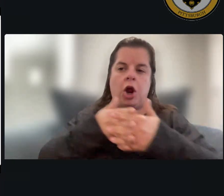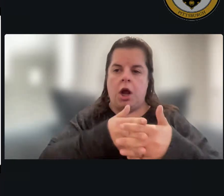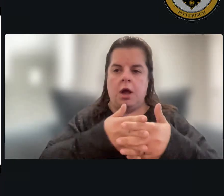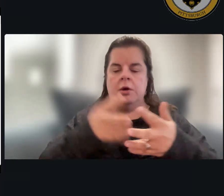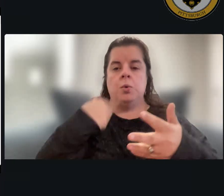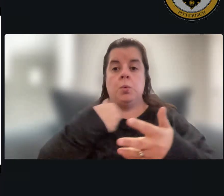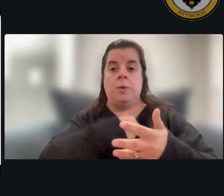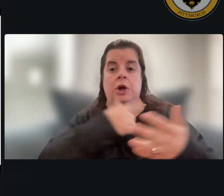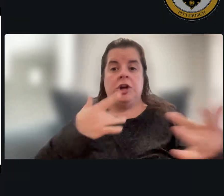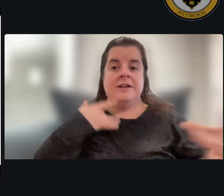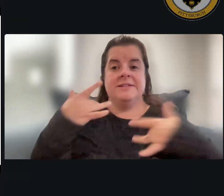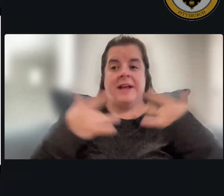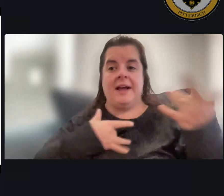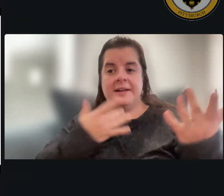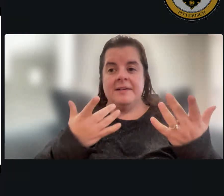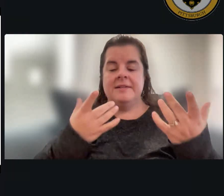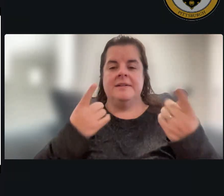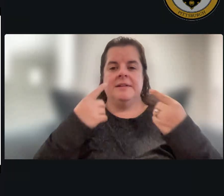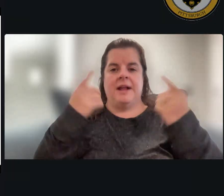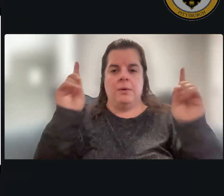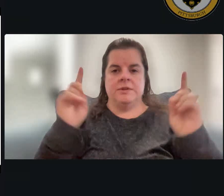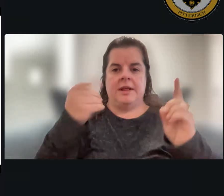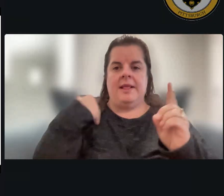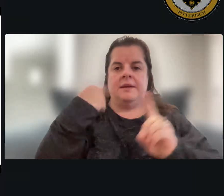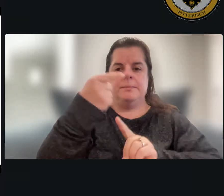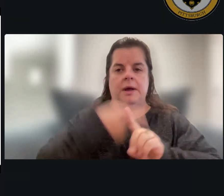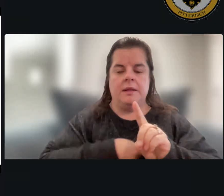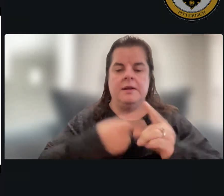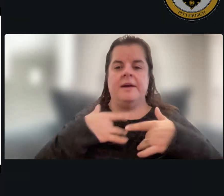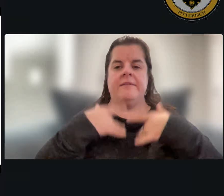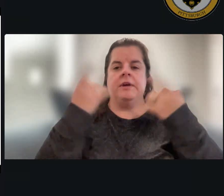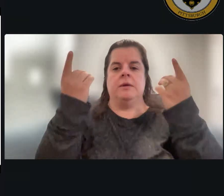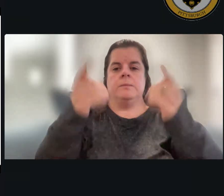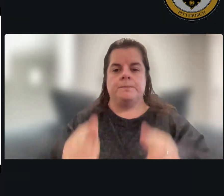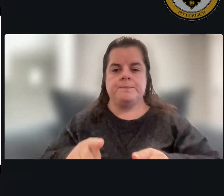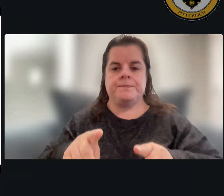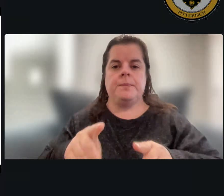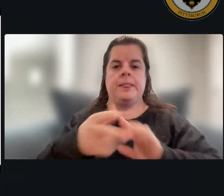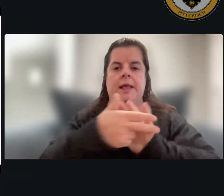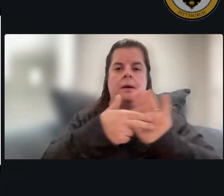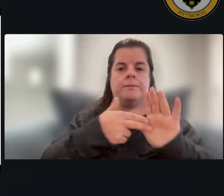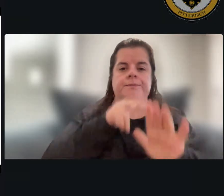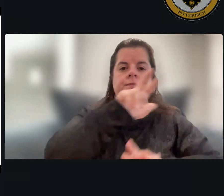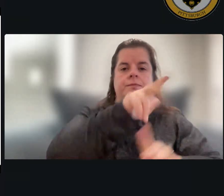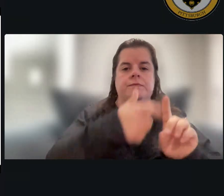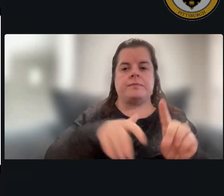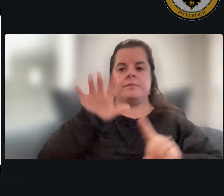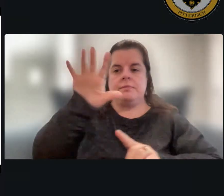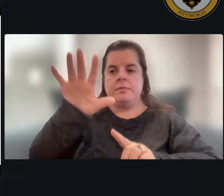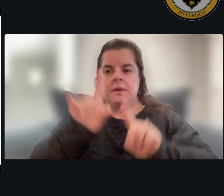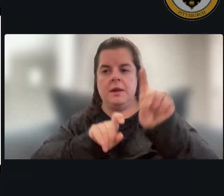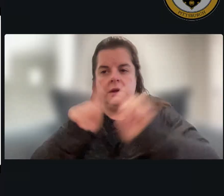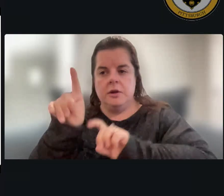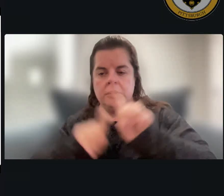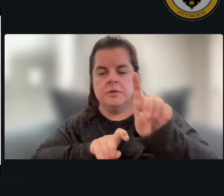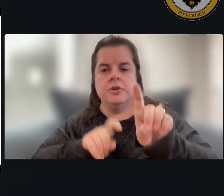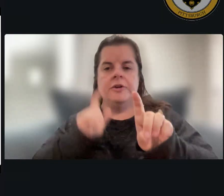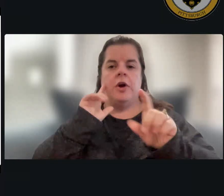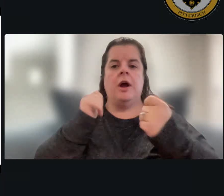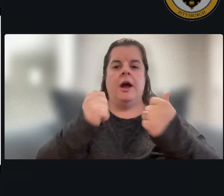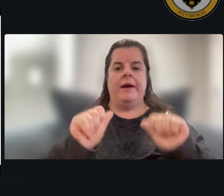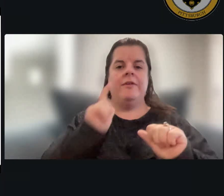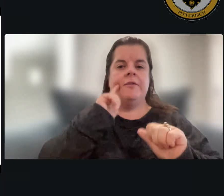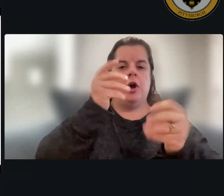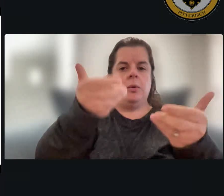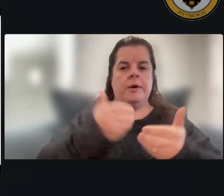excited and thrilled. We announced last month at an event that we were rated 3 out of 5 stars for our efforts to be a welcoming and supportive